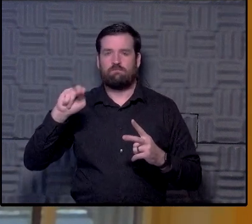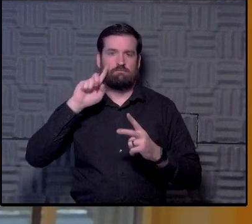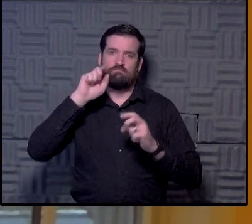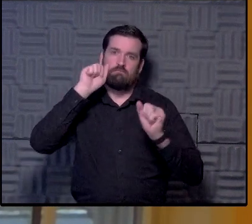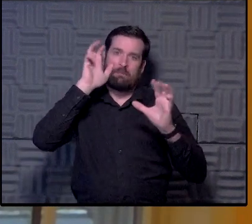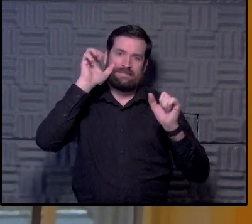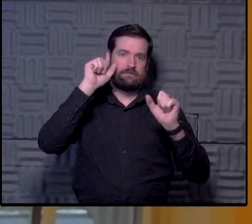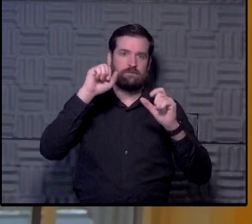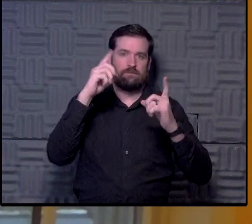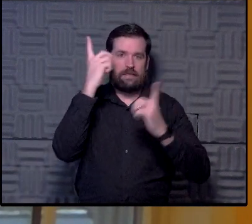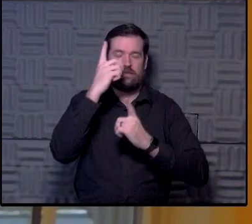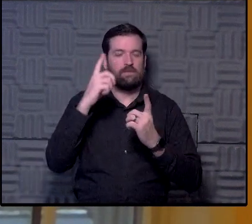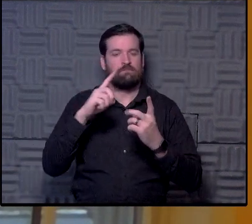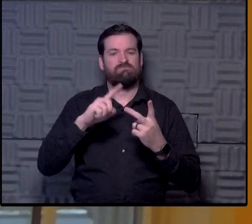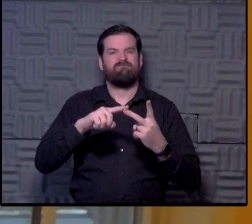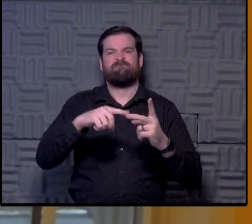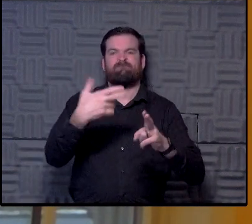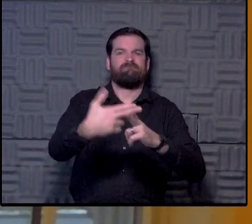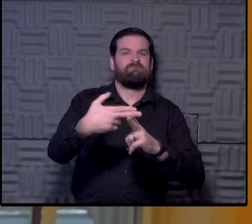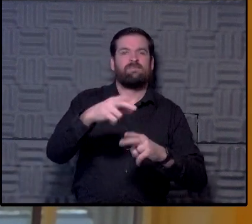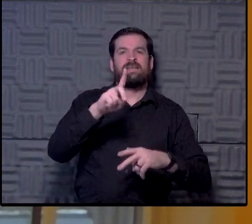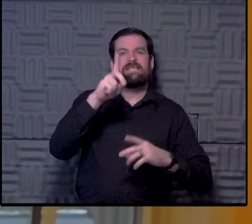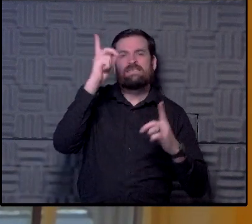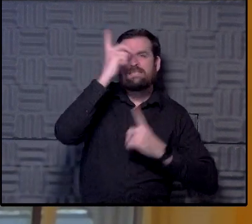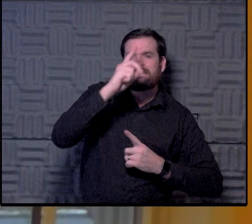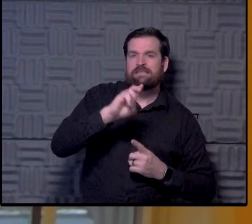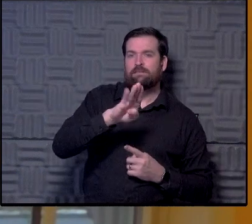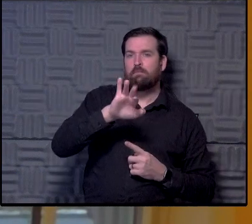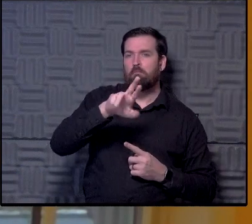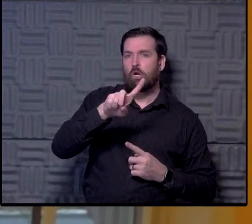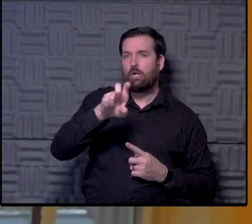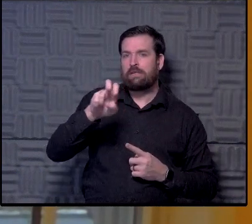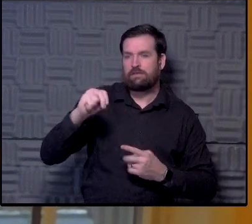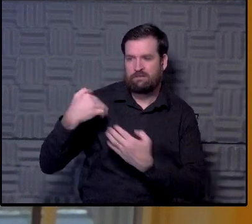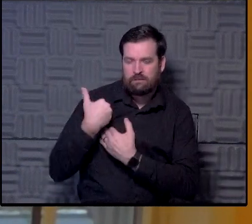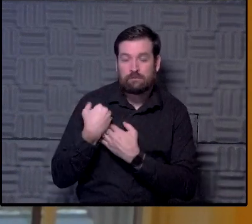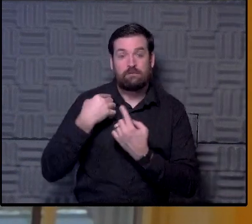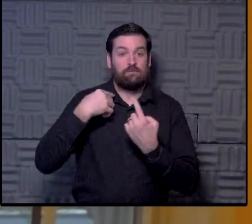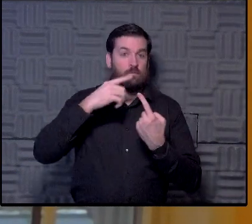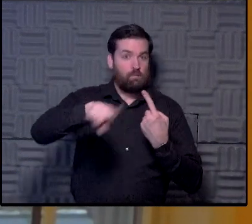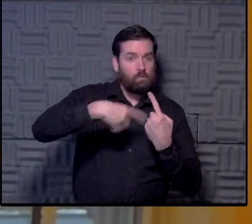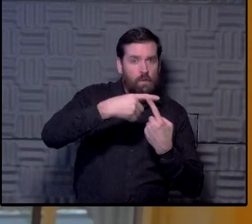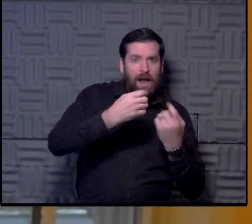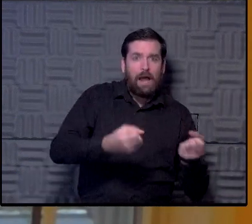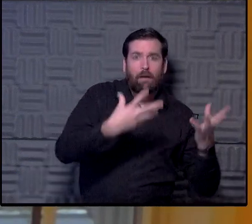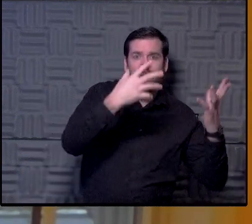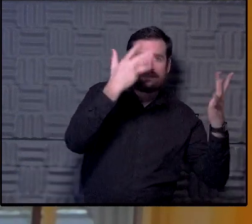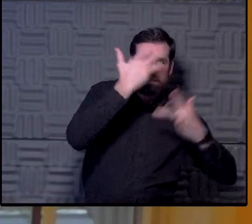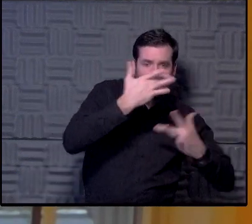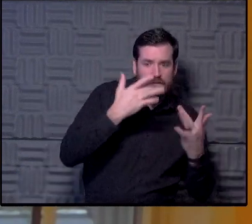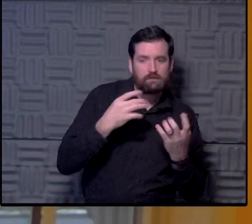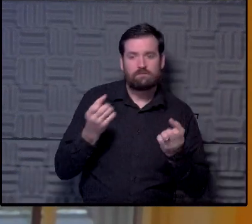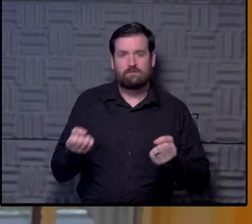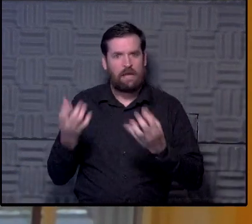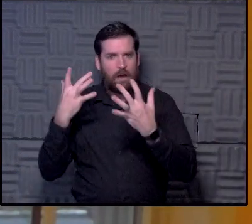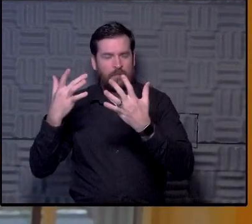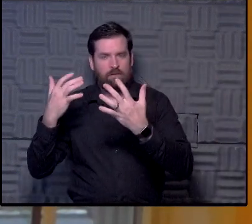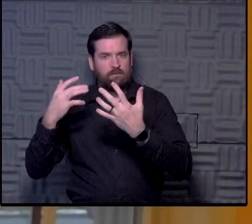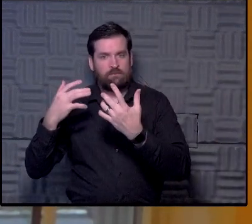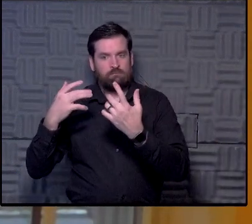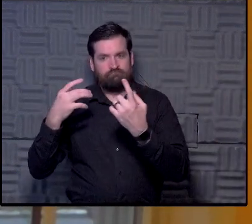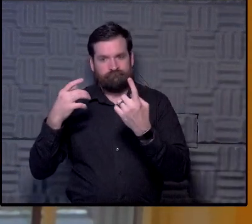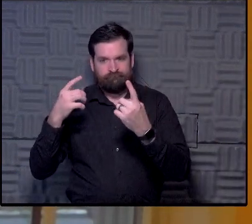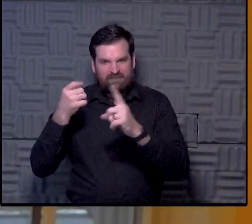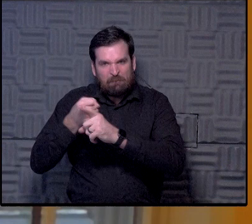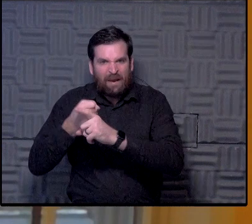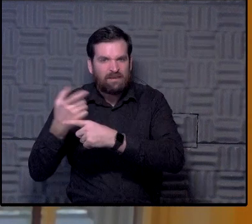I call the disease burden. So, how many people are getting sick, what's happening to them when they get sick. But we have a vaccine, and I think